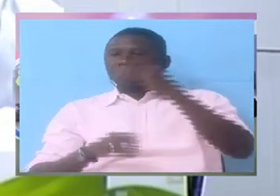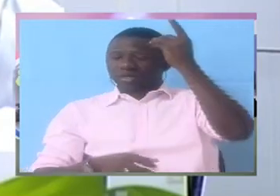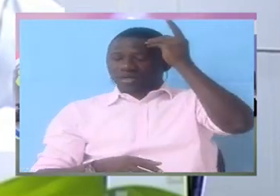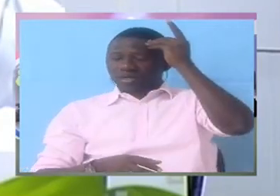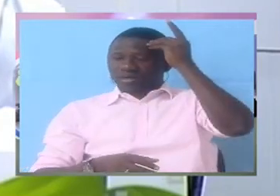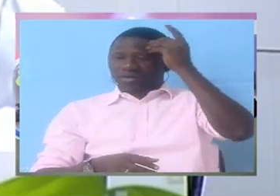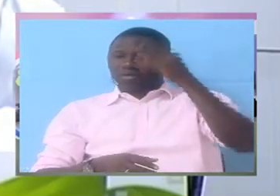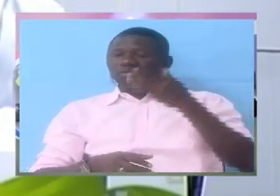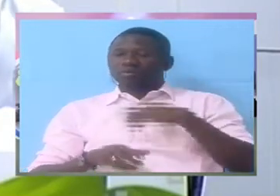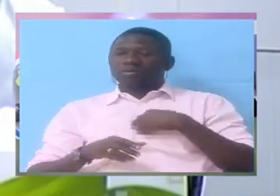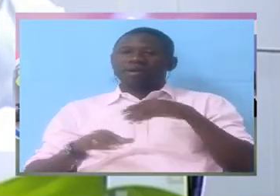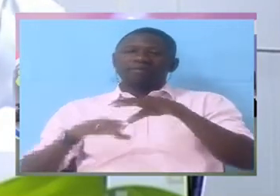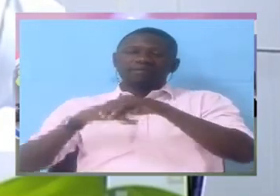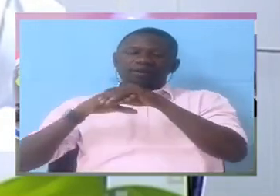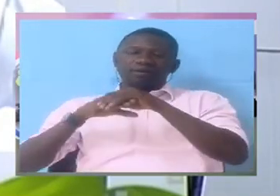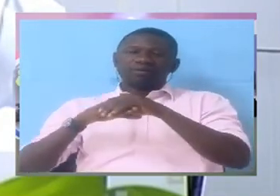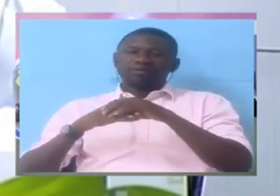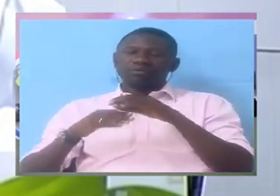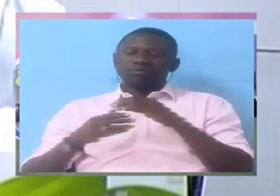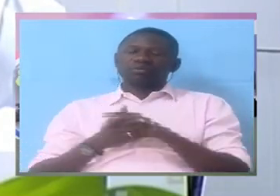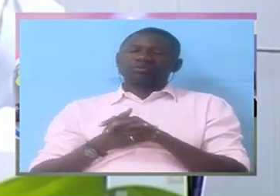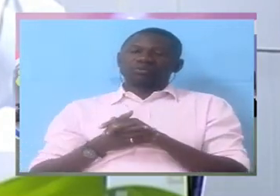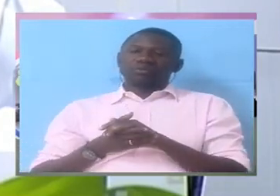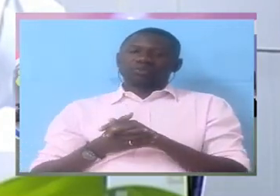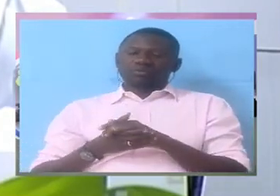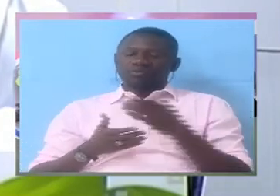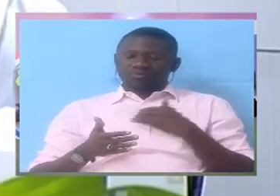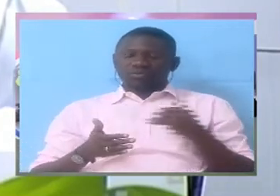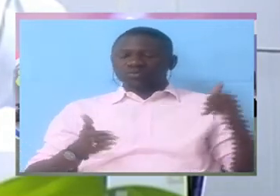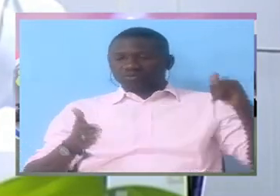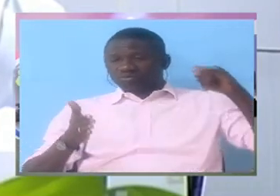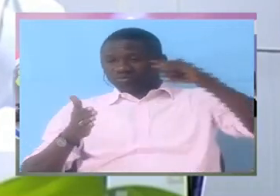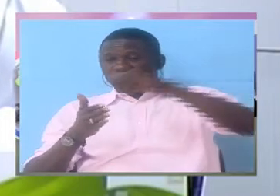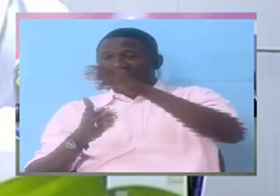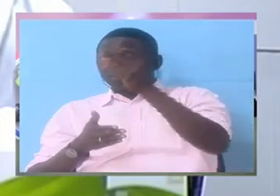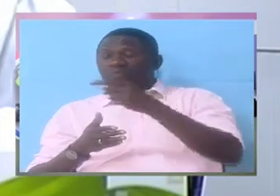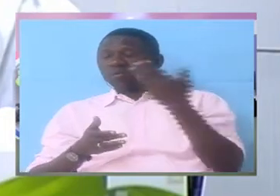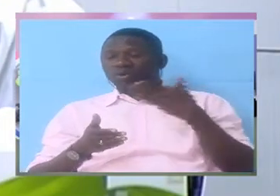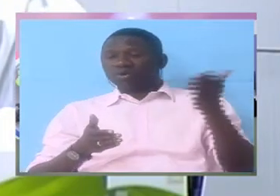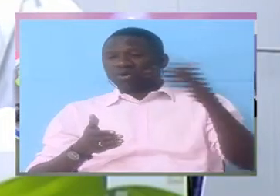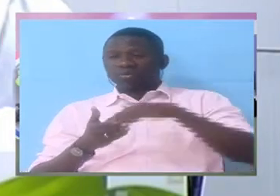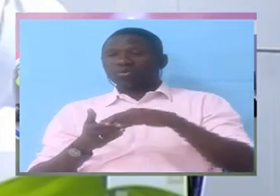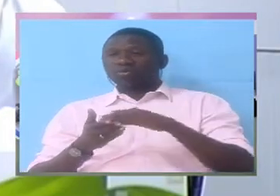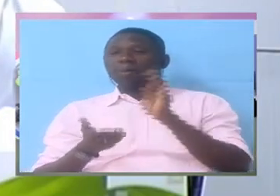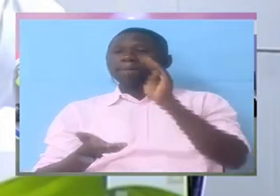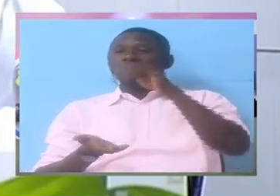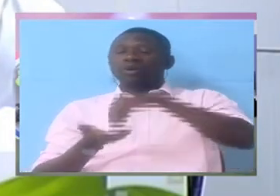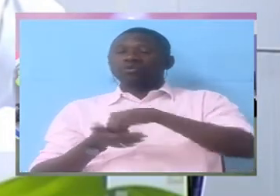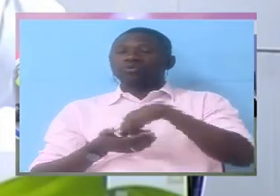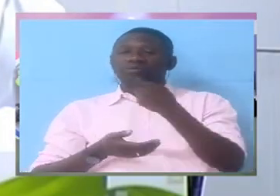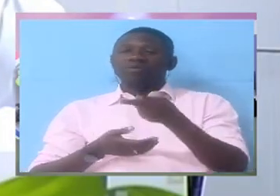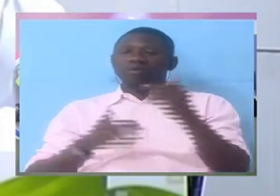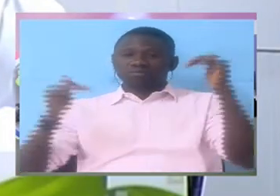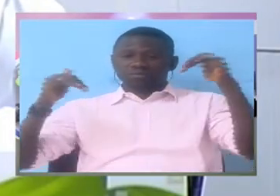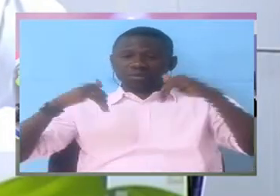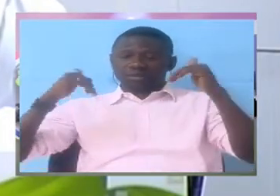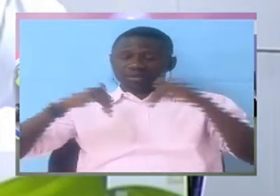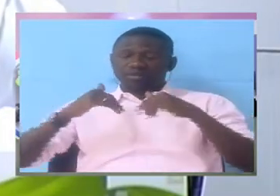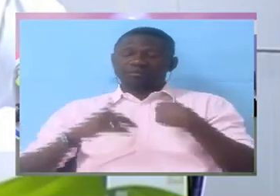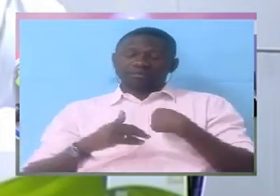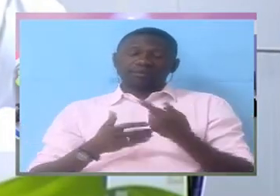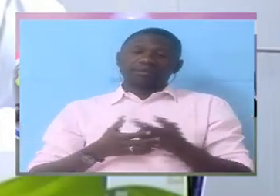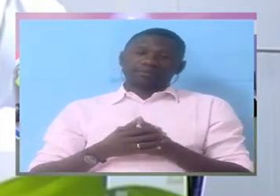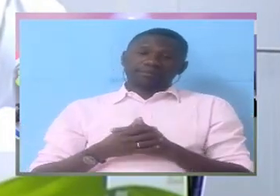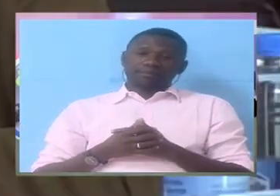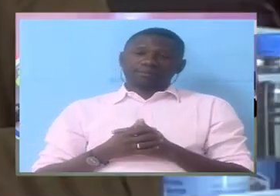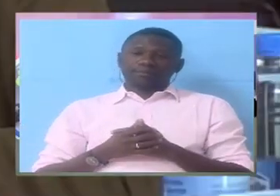flight. I was a co-pilot when we were coming to Banjul for a meeting. Wati lunsoton tan defon